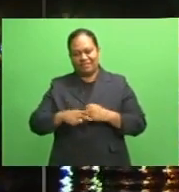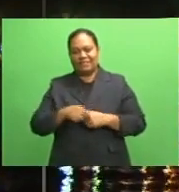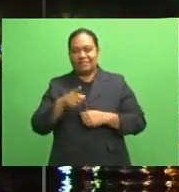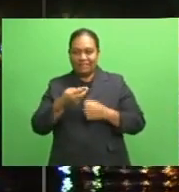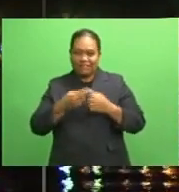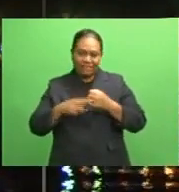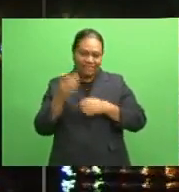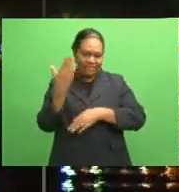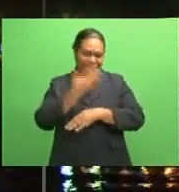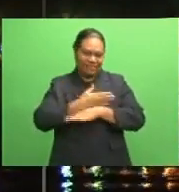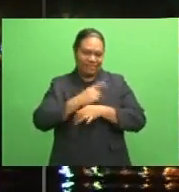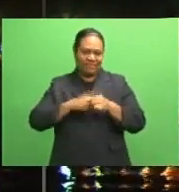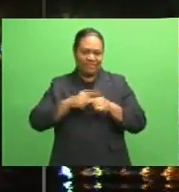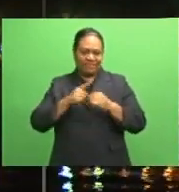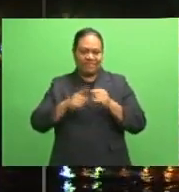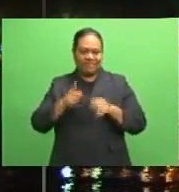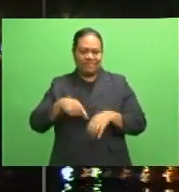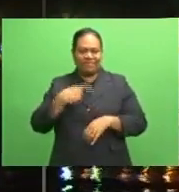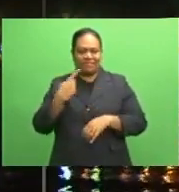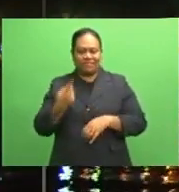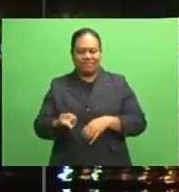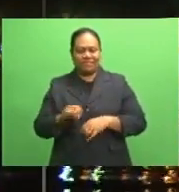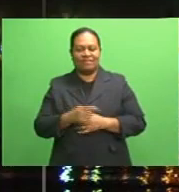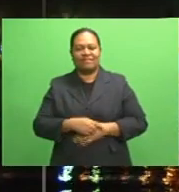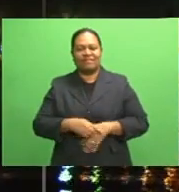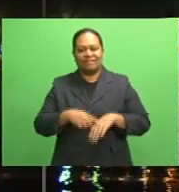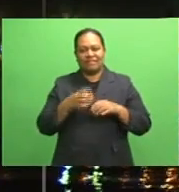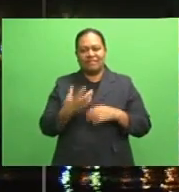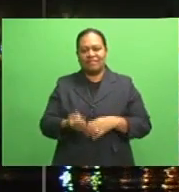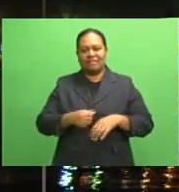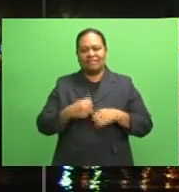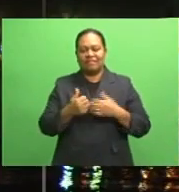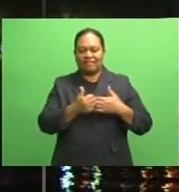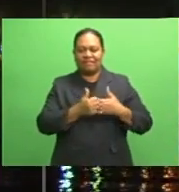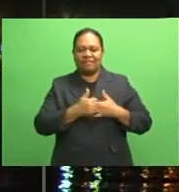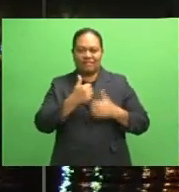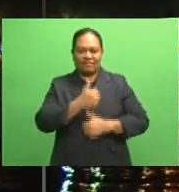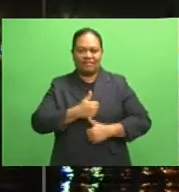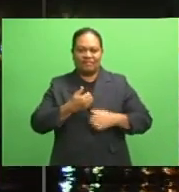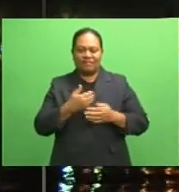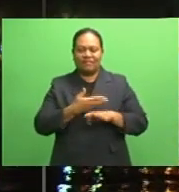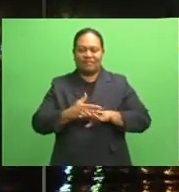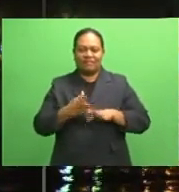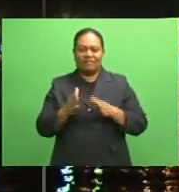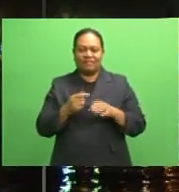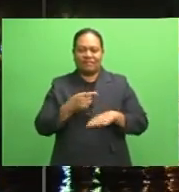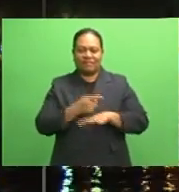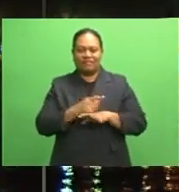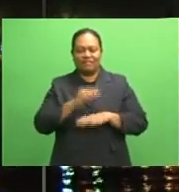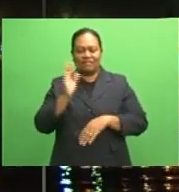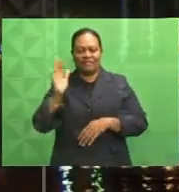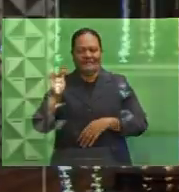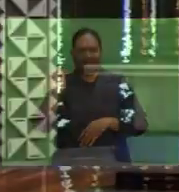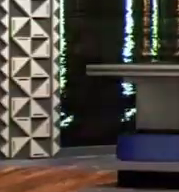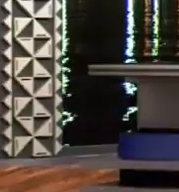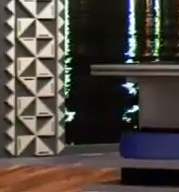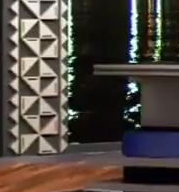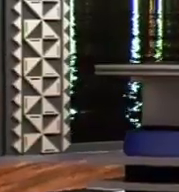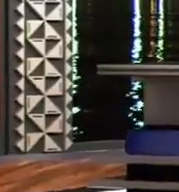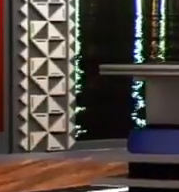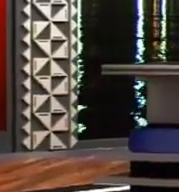your news for tonight. Until tomorrow, from the team and I, have a safe and enjoyable new week ahead. Bye for now.